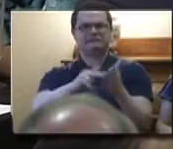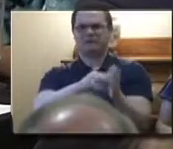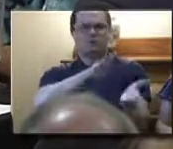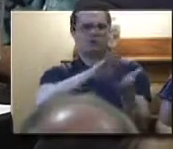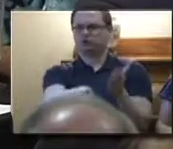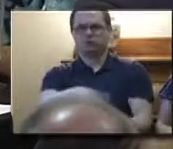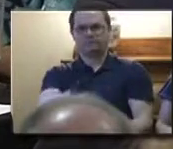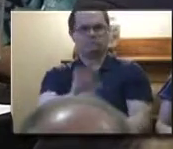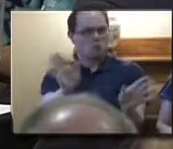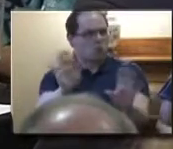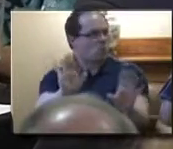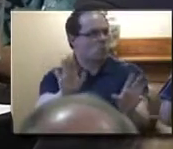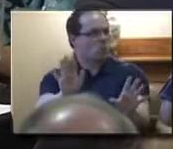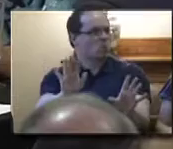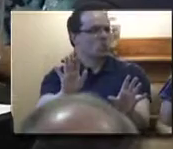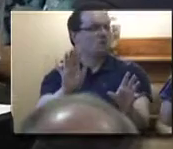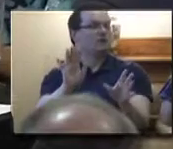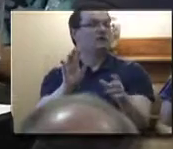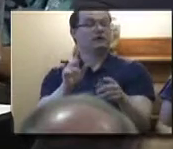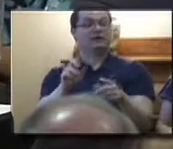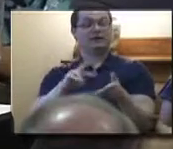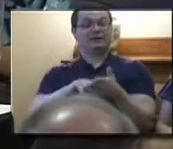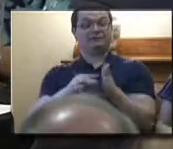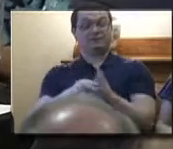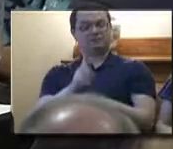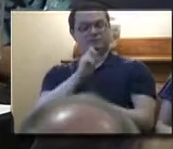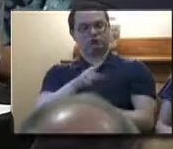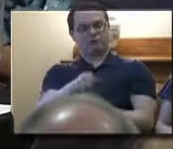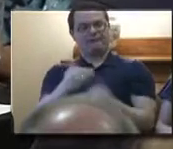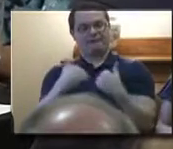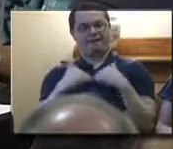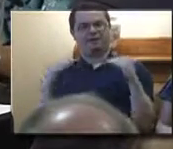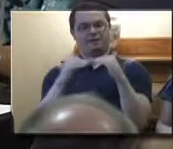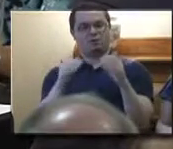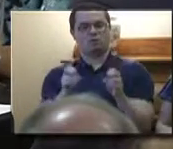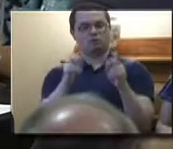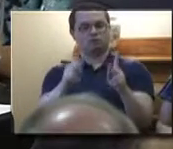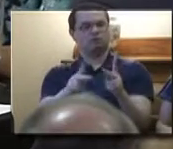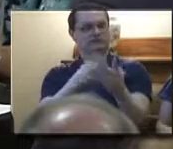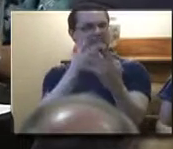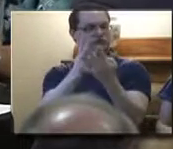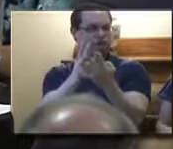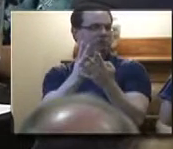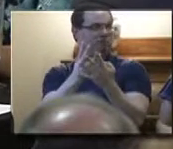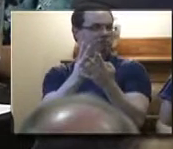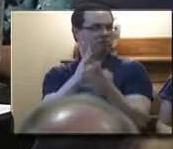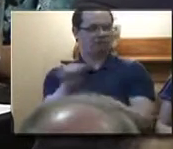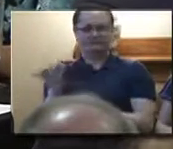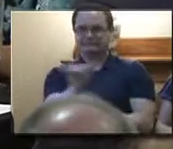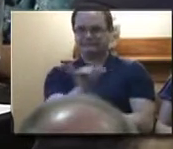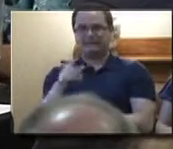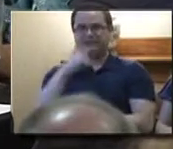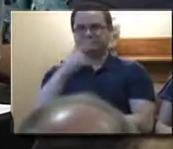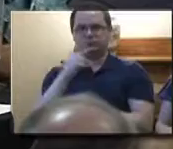excuse them, but it's to make sure that they have the equal opportunity in jail, just as hearing inmates